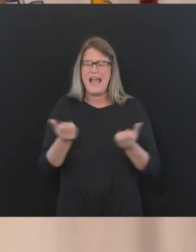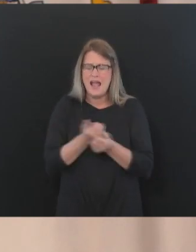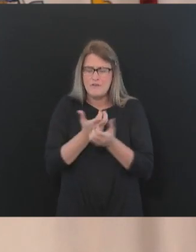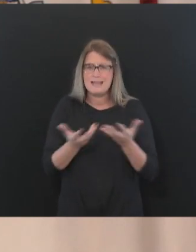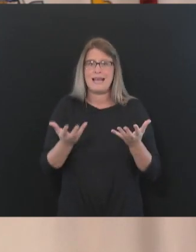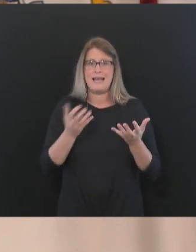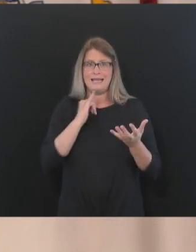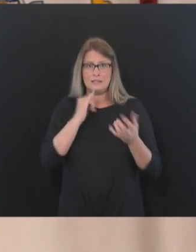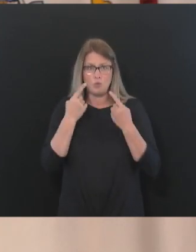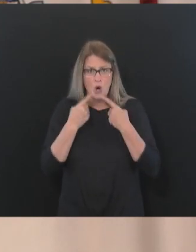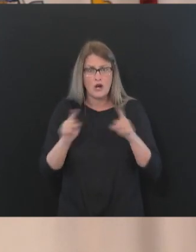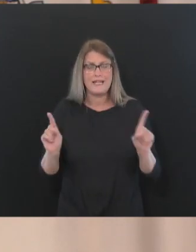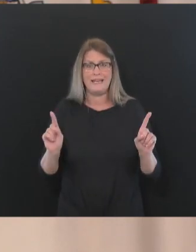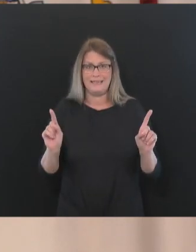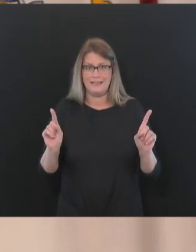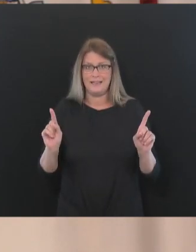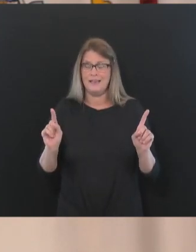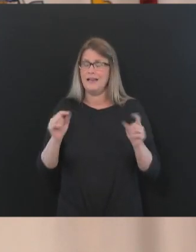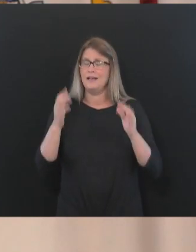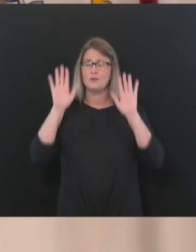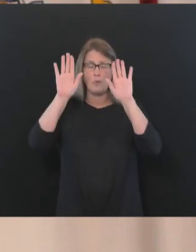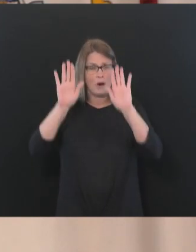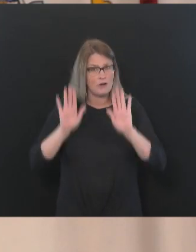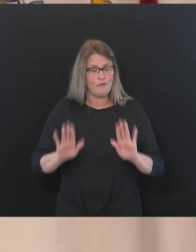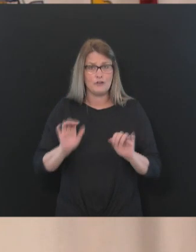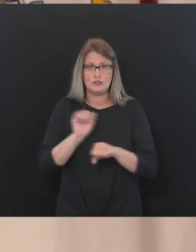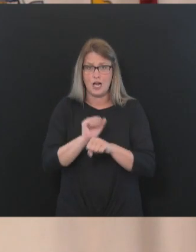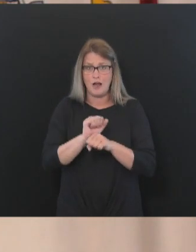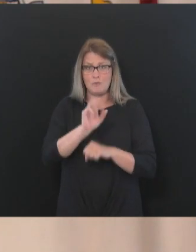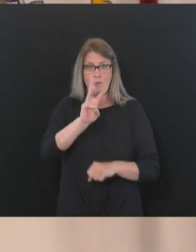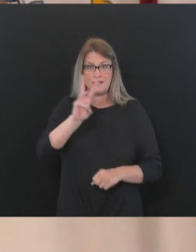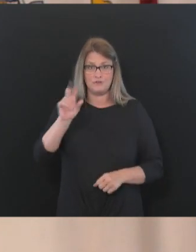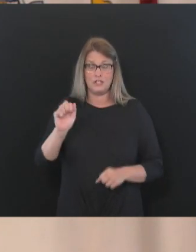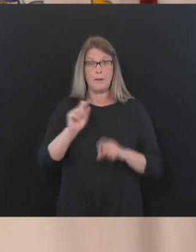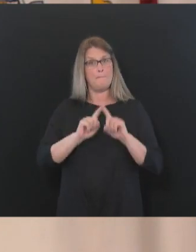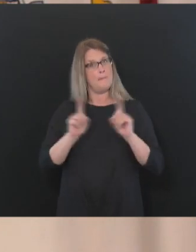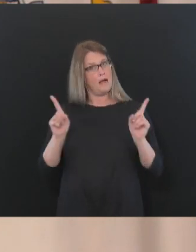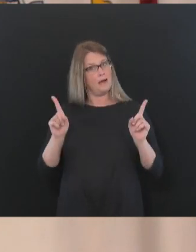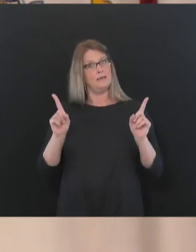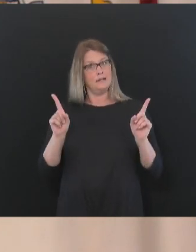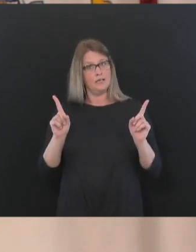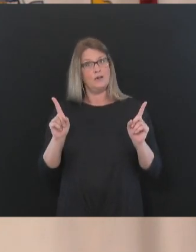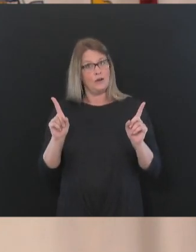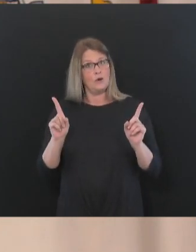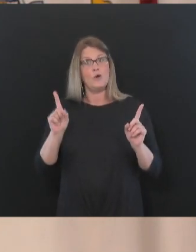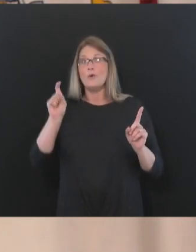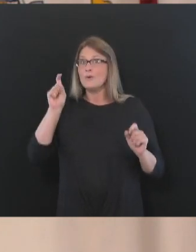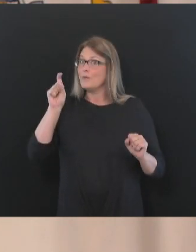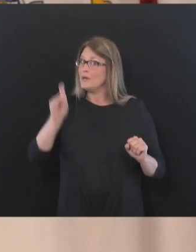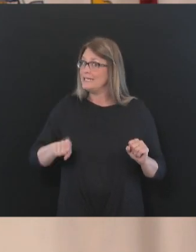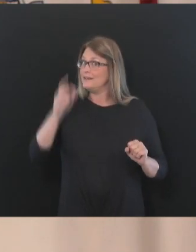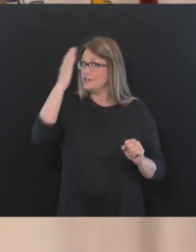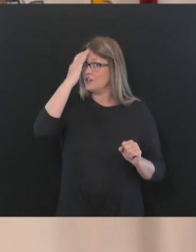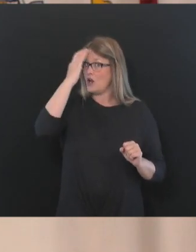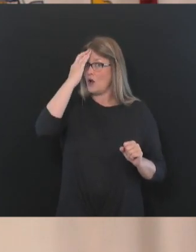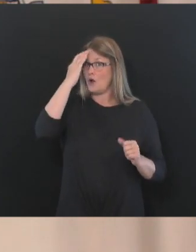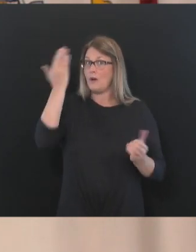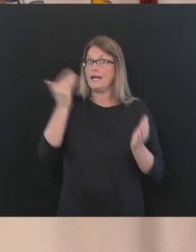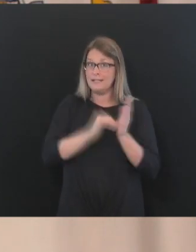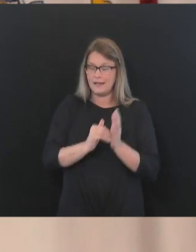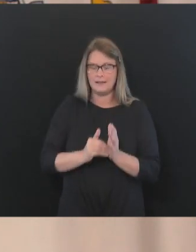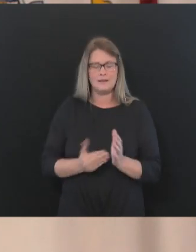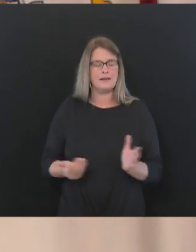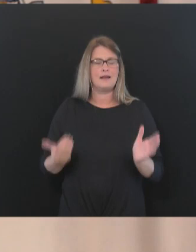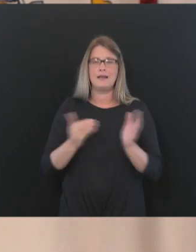working, and it's working fabulously in the state of West Virginia, but we've got to know over and over, I